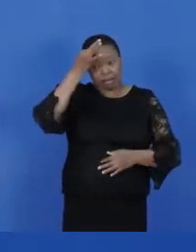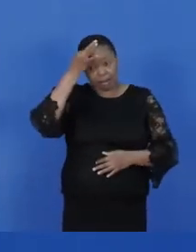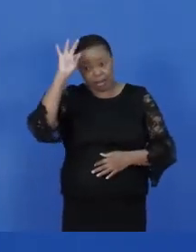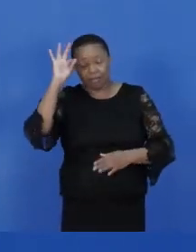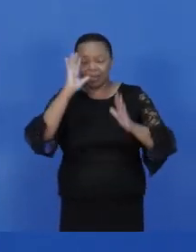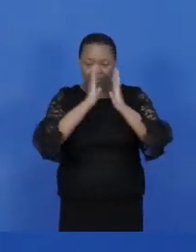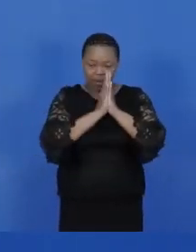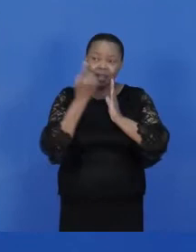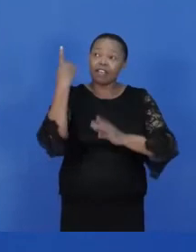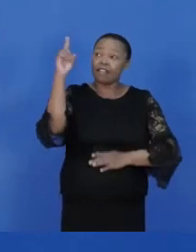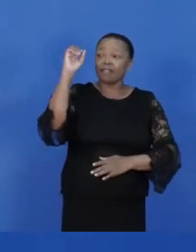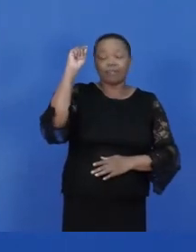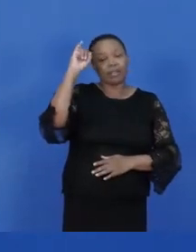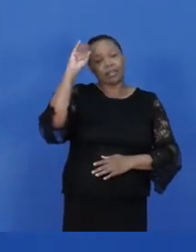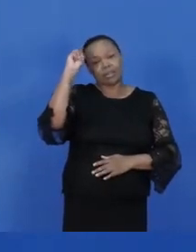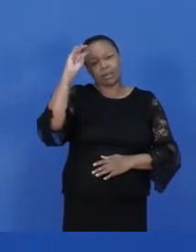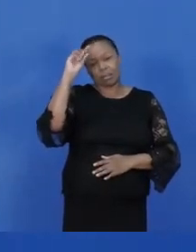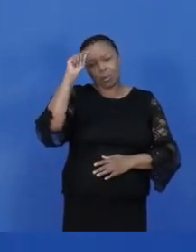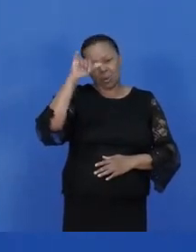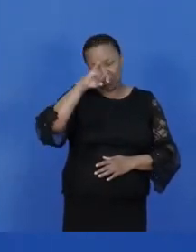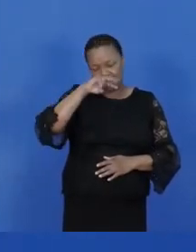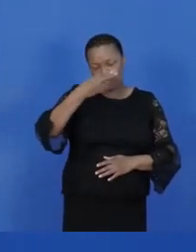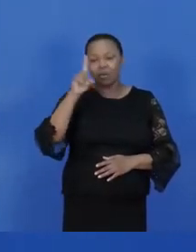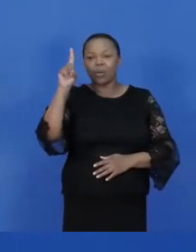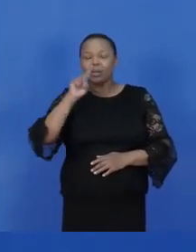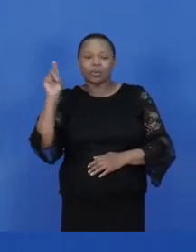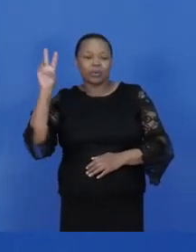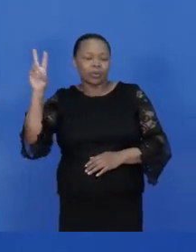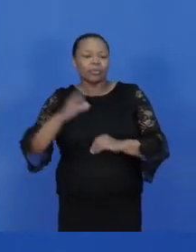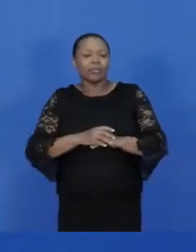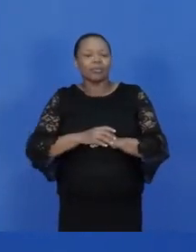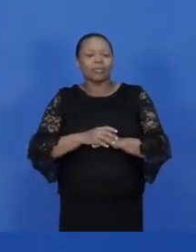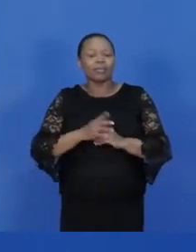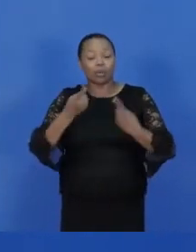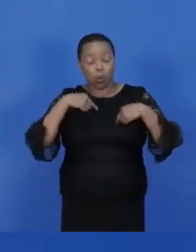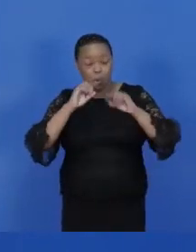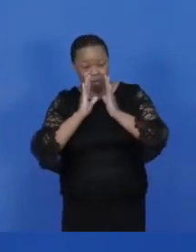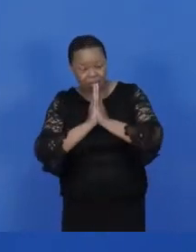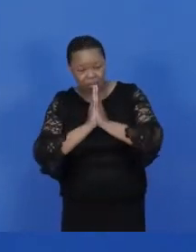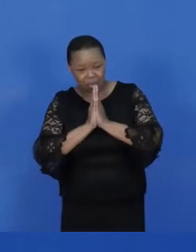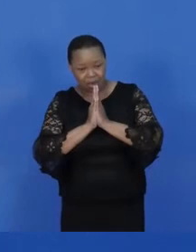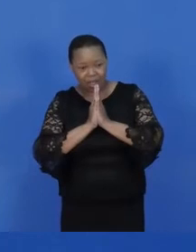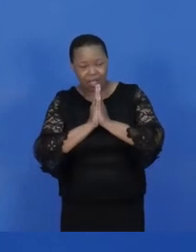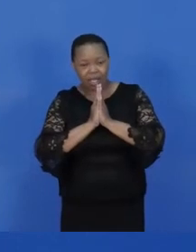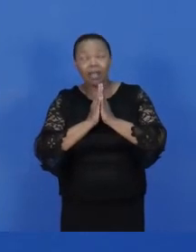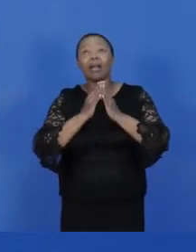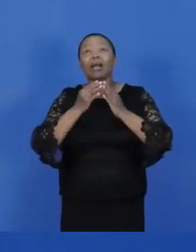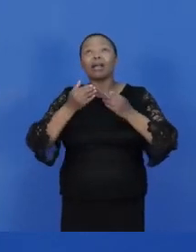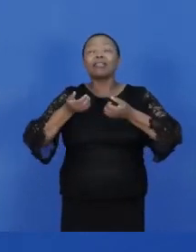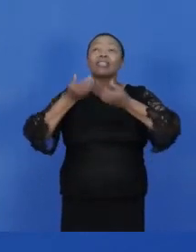government. First Timothy chapter 2, verse 1 to 4. We pray that God will protect our government. The Bible says, therefore, I exhort first